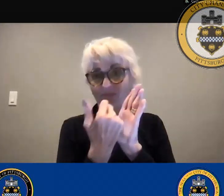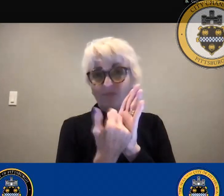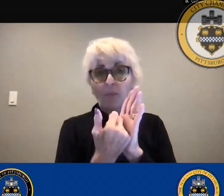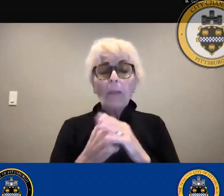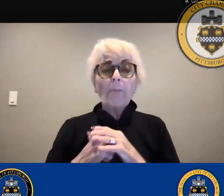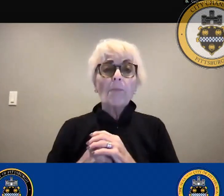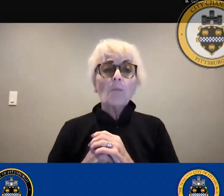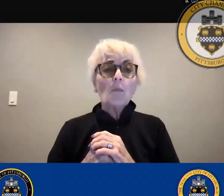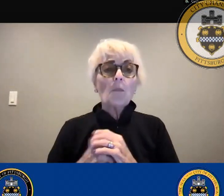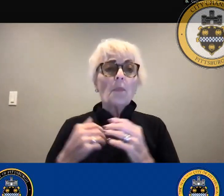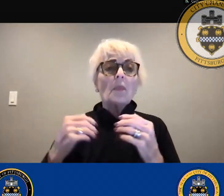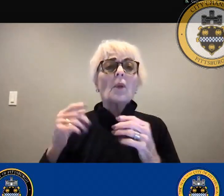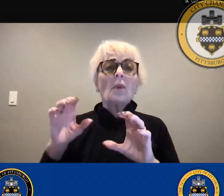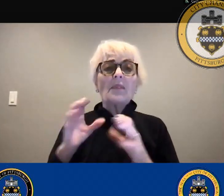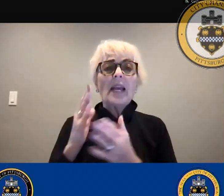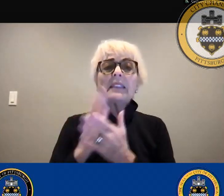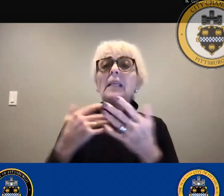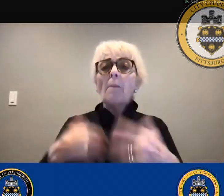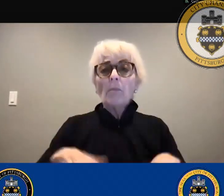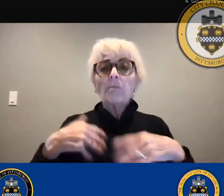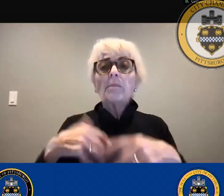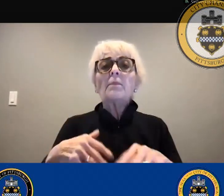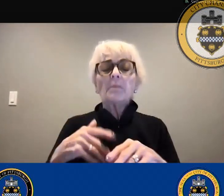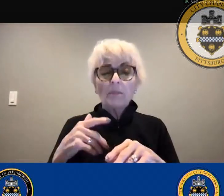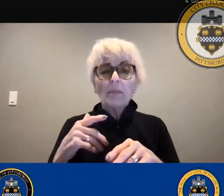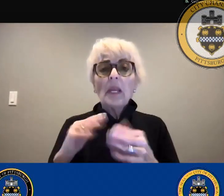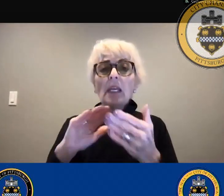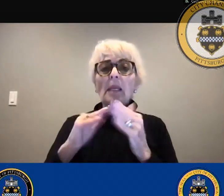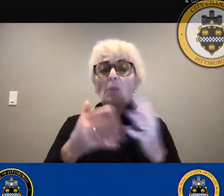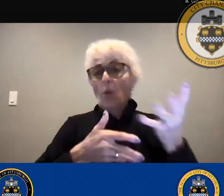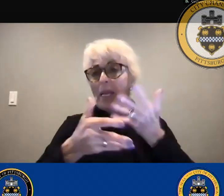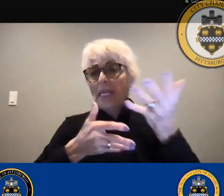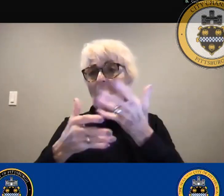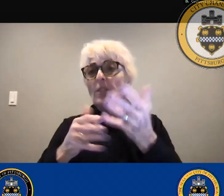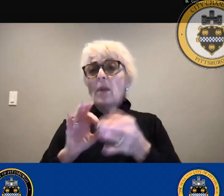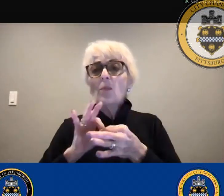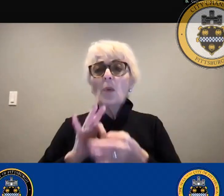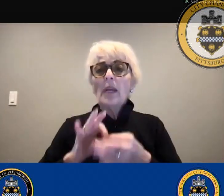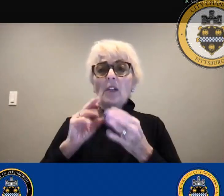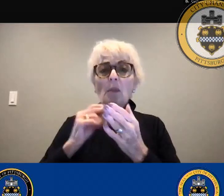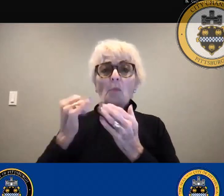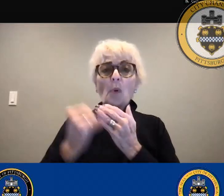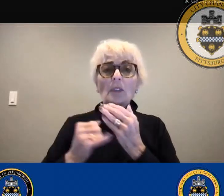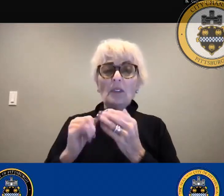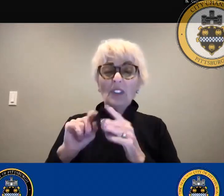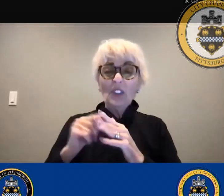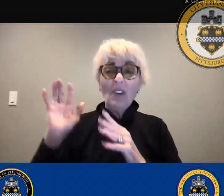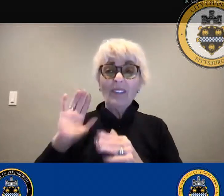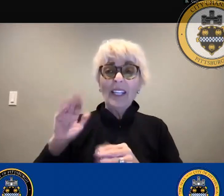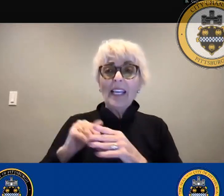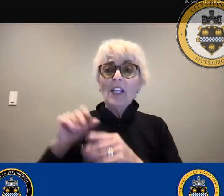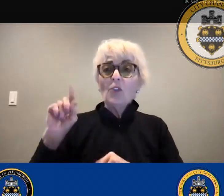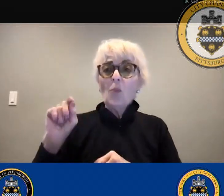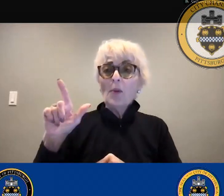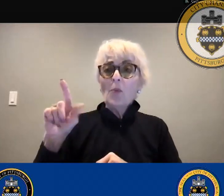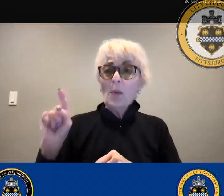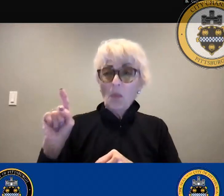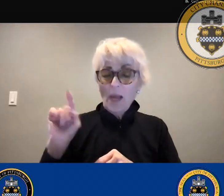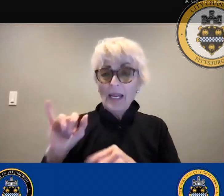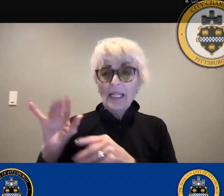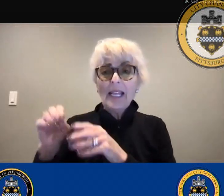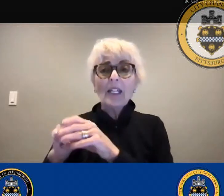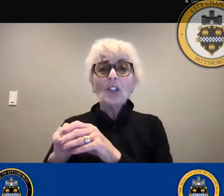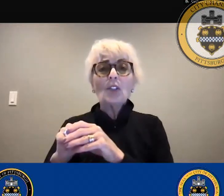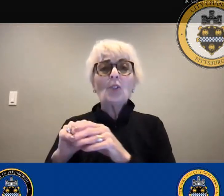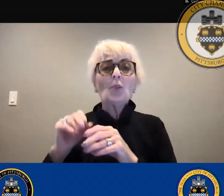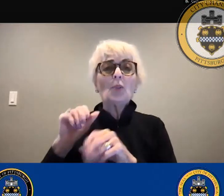And we have done some extensive community engagement around this project starting in 2021. Which includes